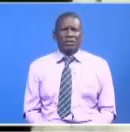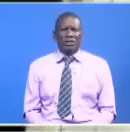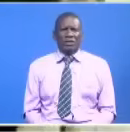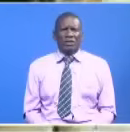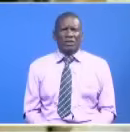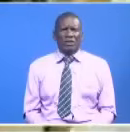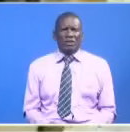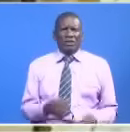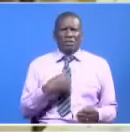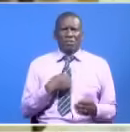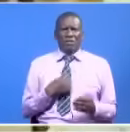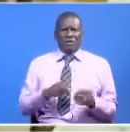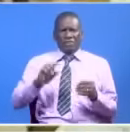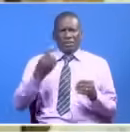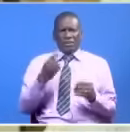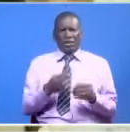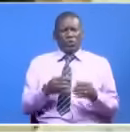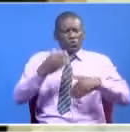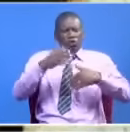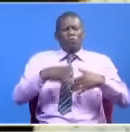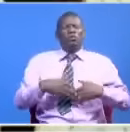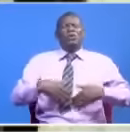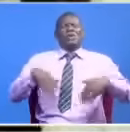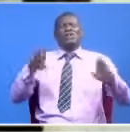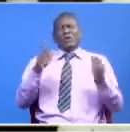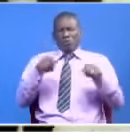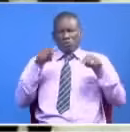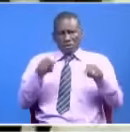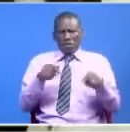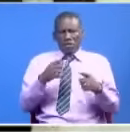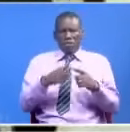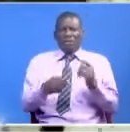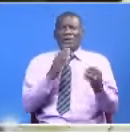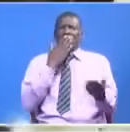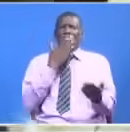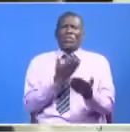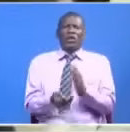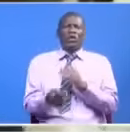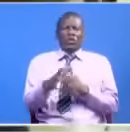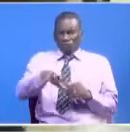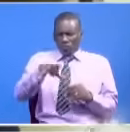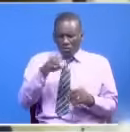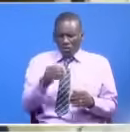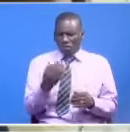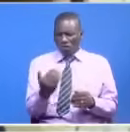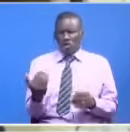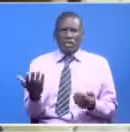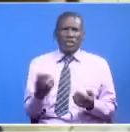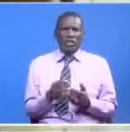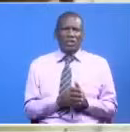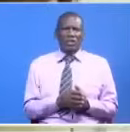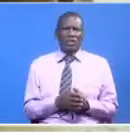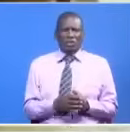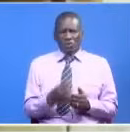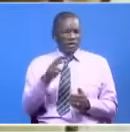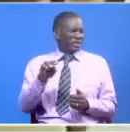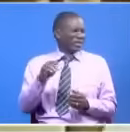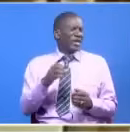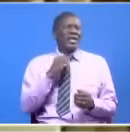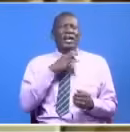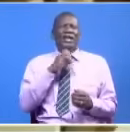I was about to give up today, but thanks God, I'm good. We have found the baby. You can hear the